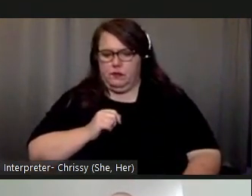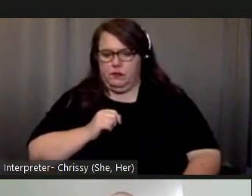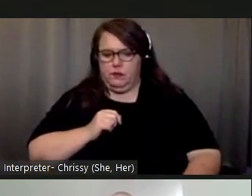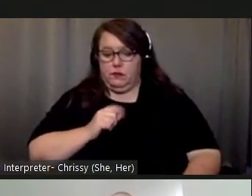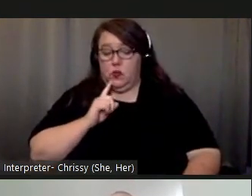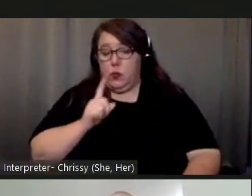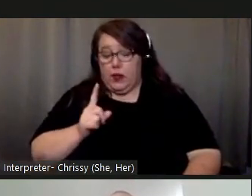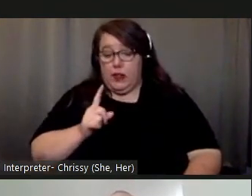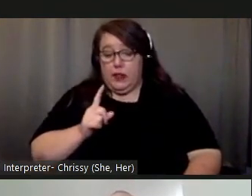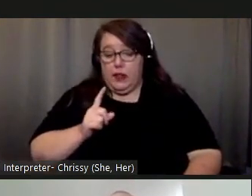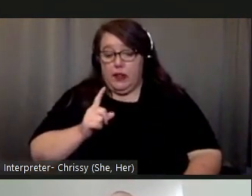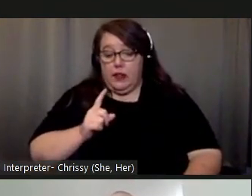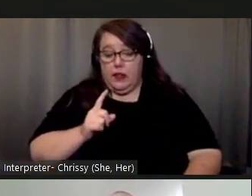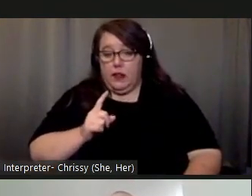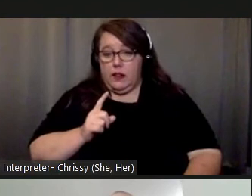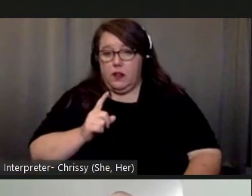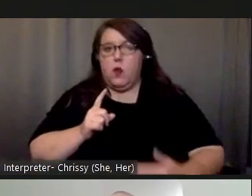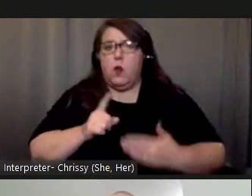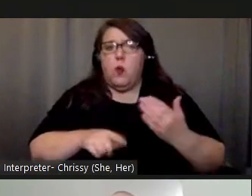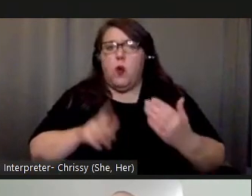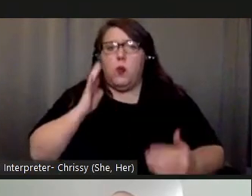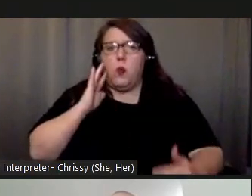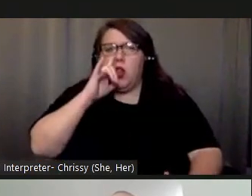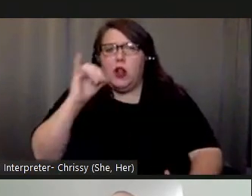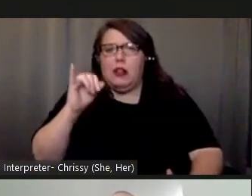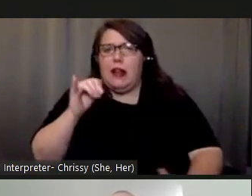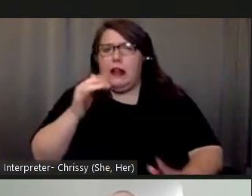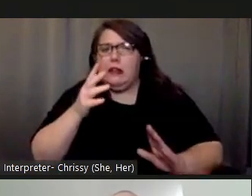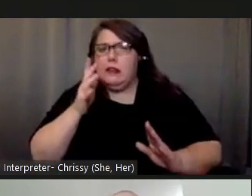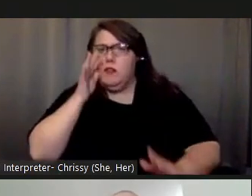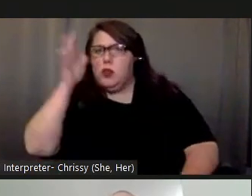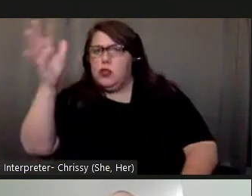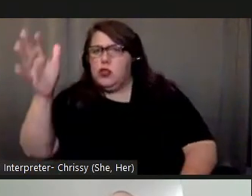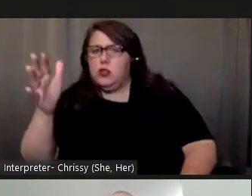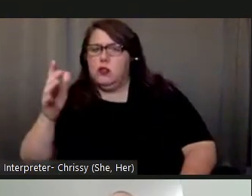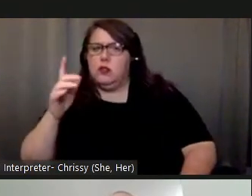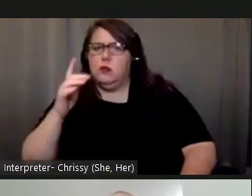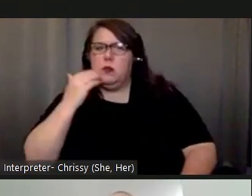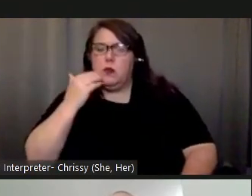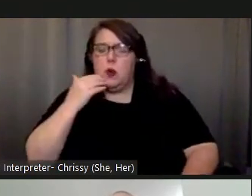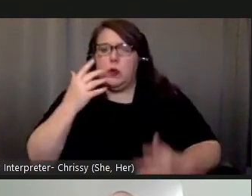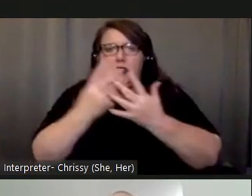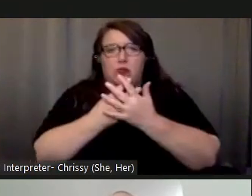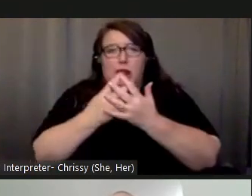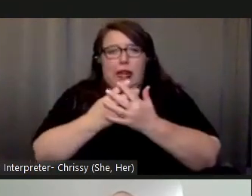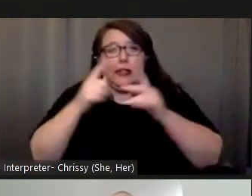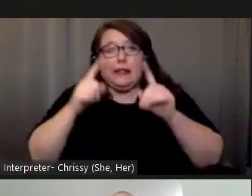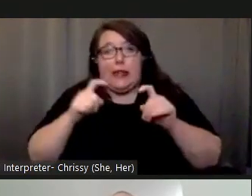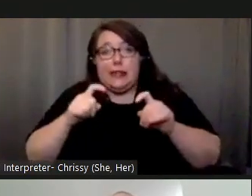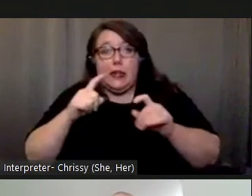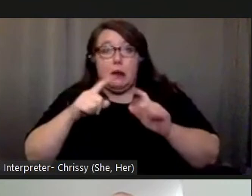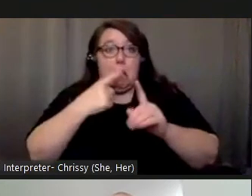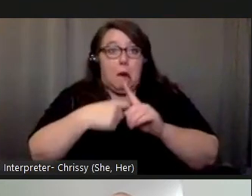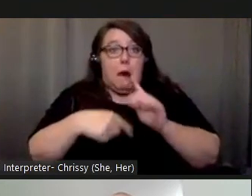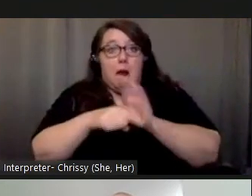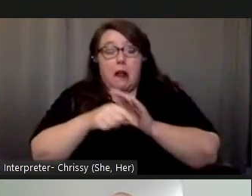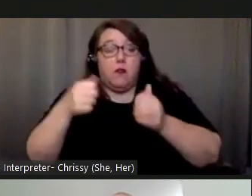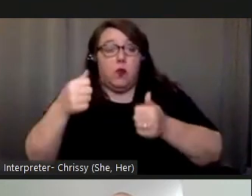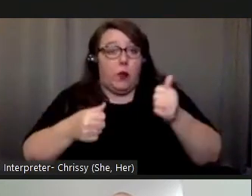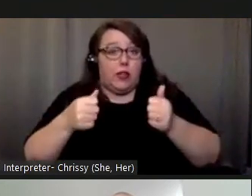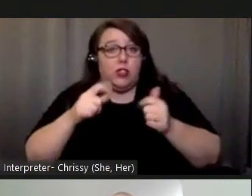Basically, what is this going to look like down the road as far as screening for the variant goes? Sure. Okay, so